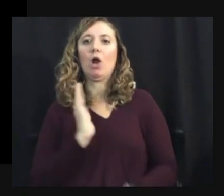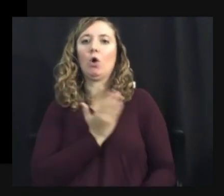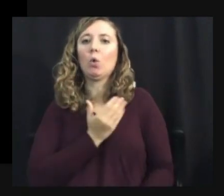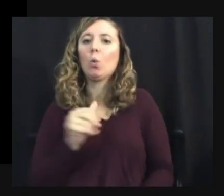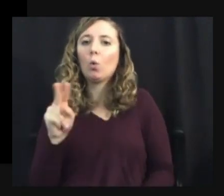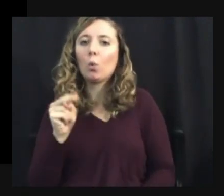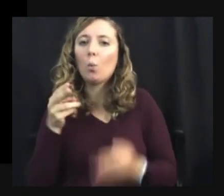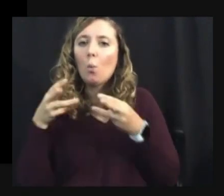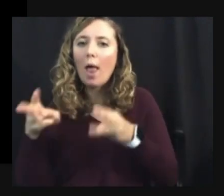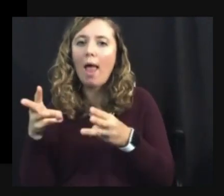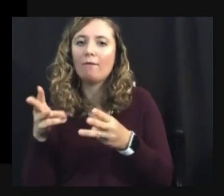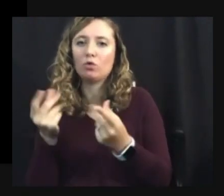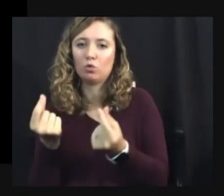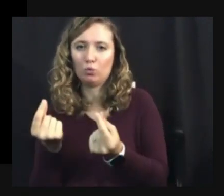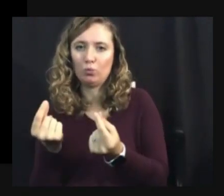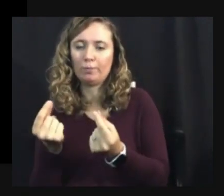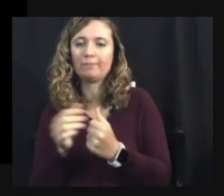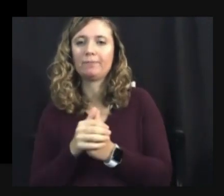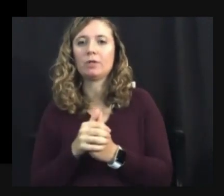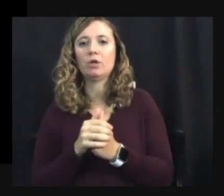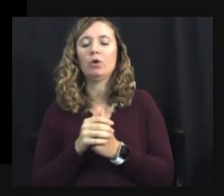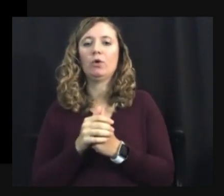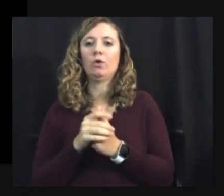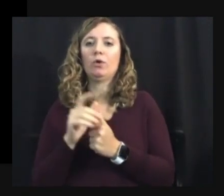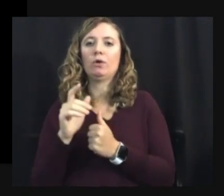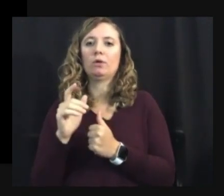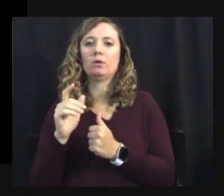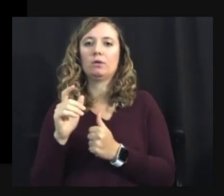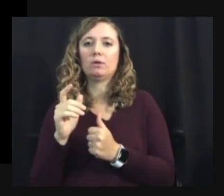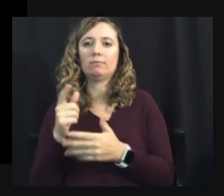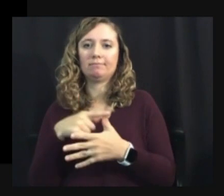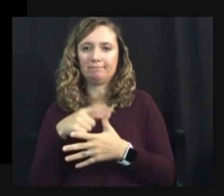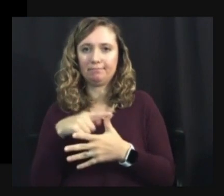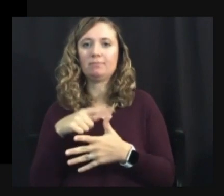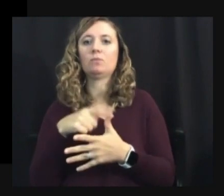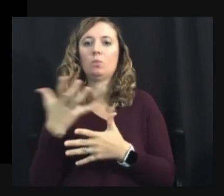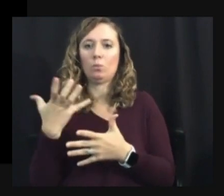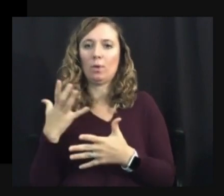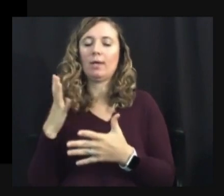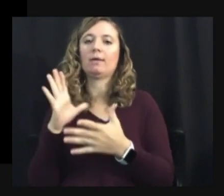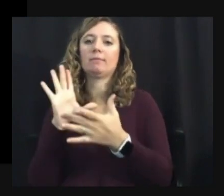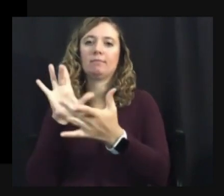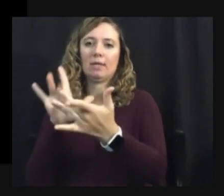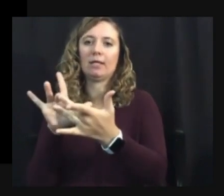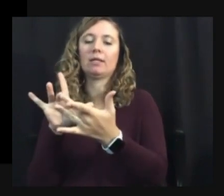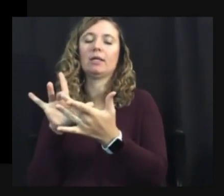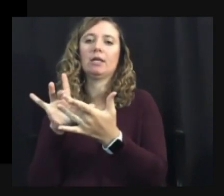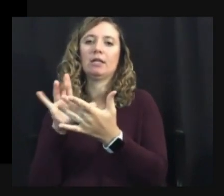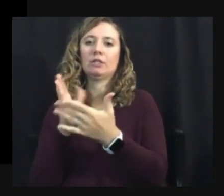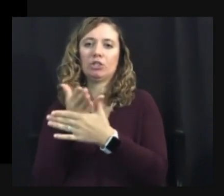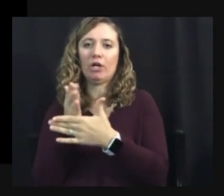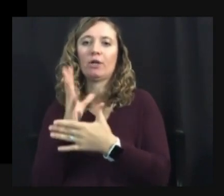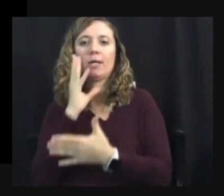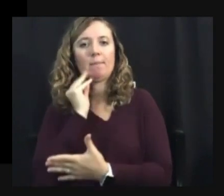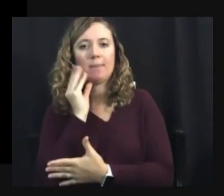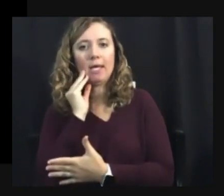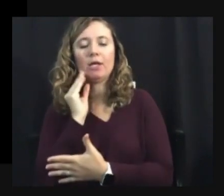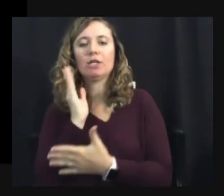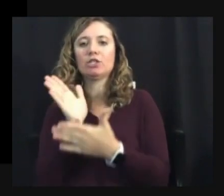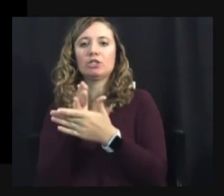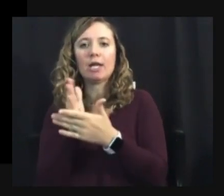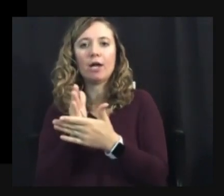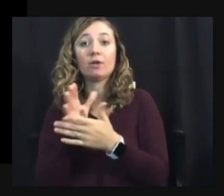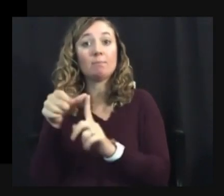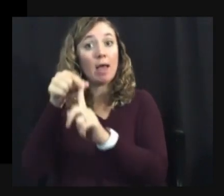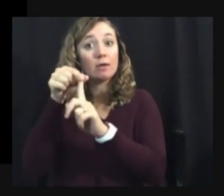number one reason is to want to connect and share experiences, maybe share our special